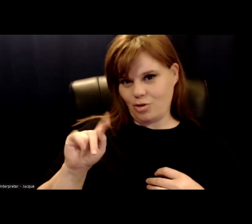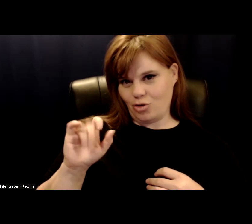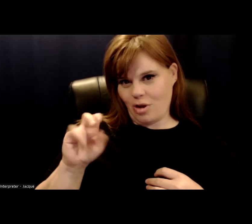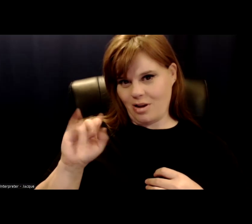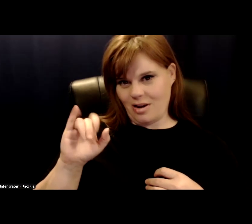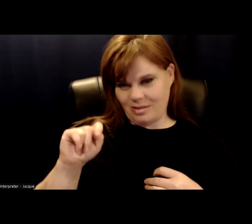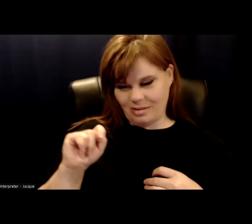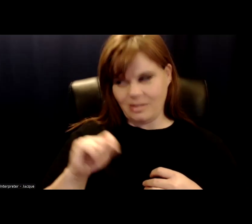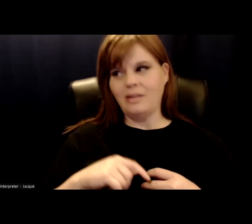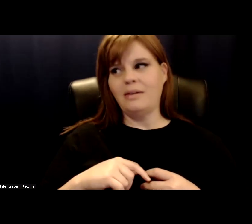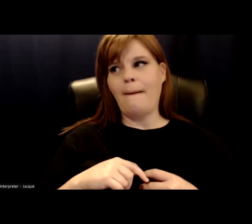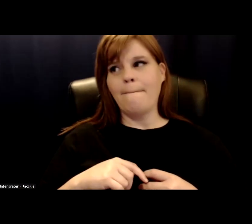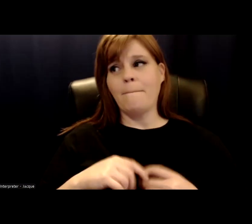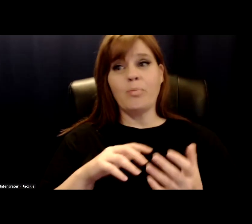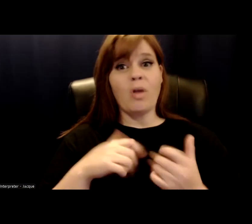mistakes don't belong on stage.